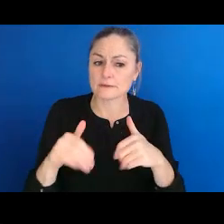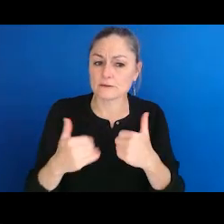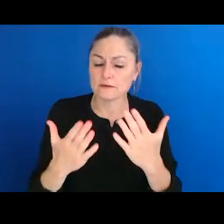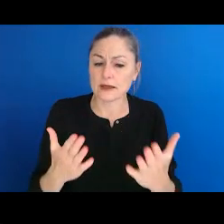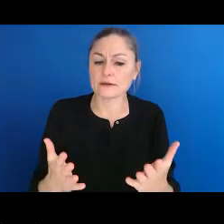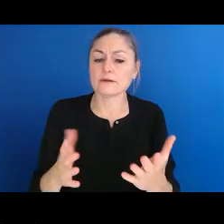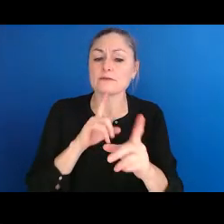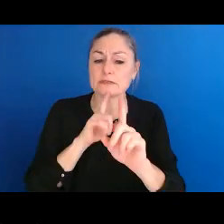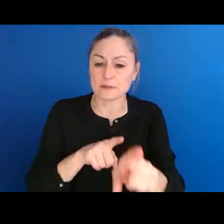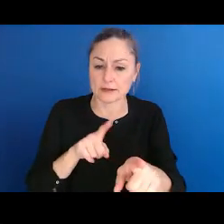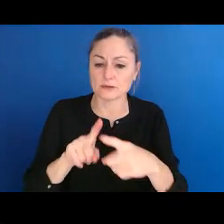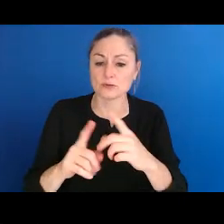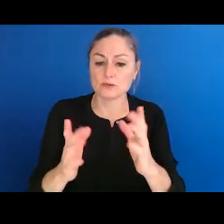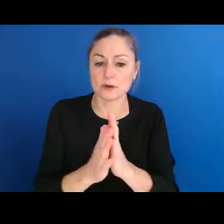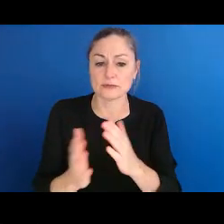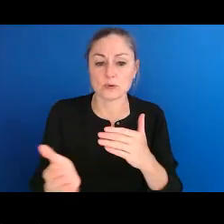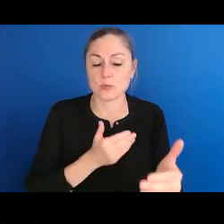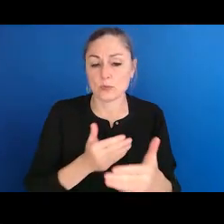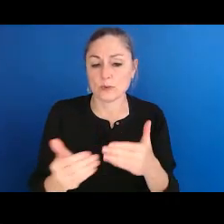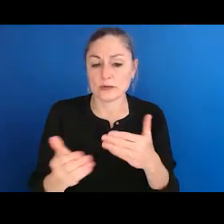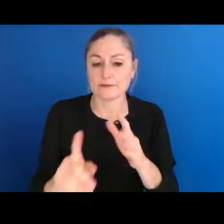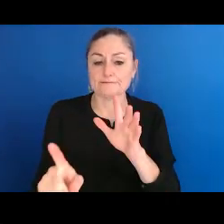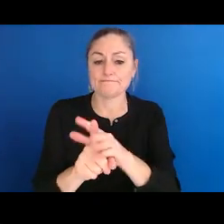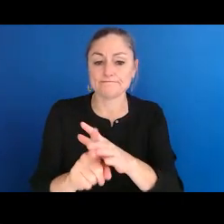request whenever it comes about.